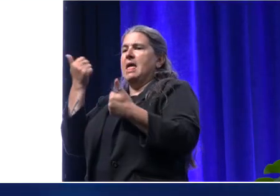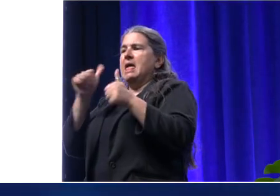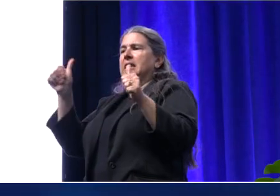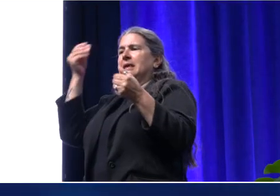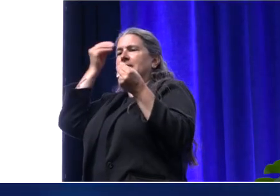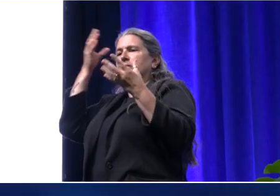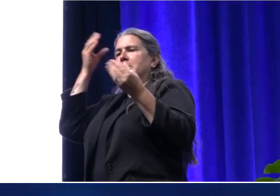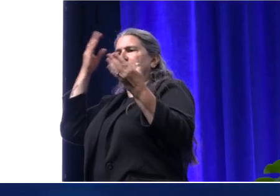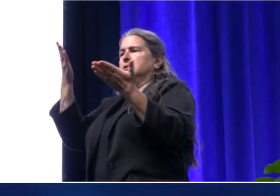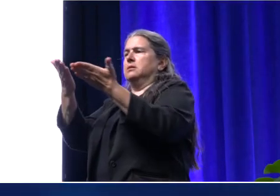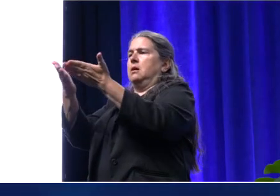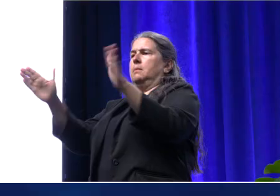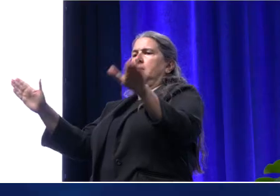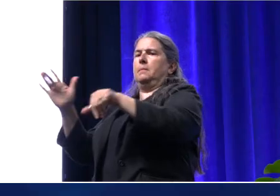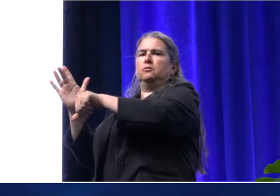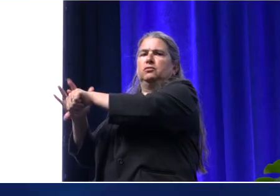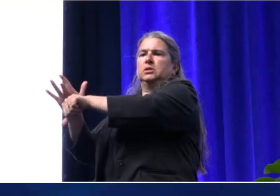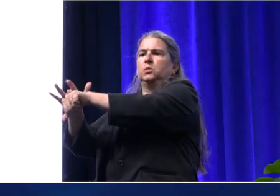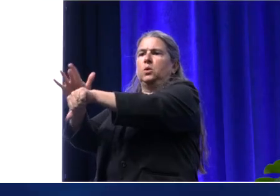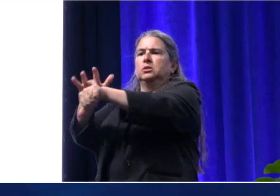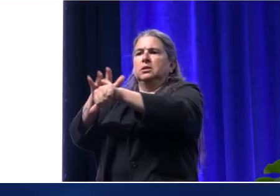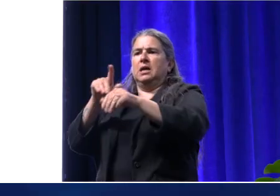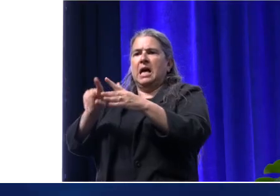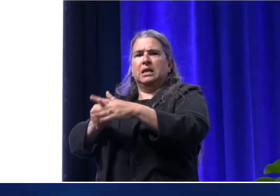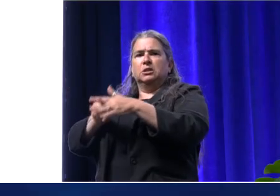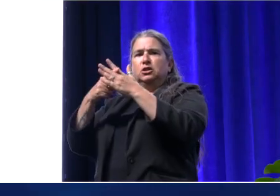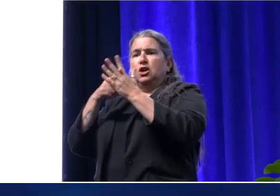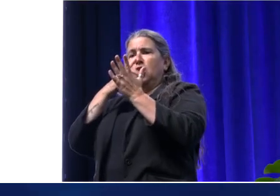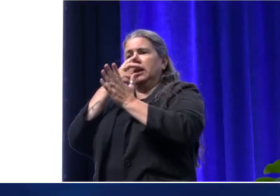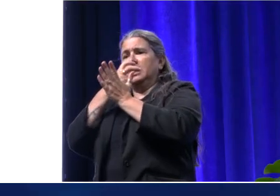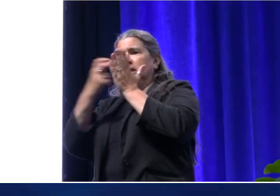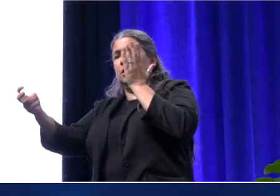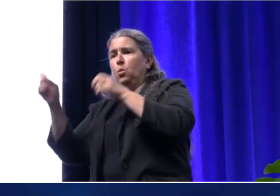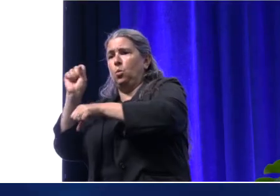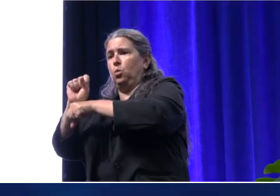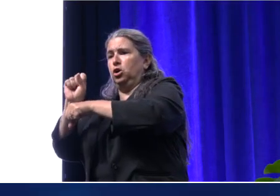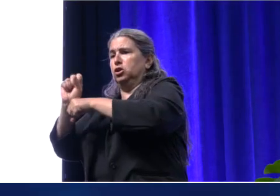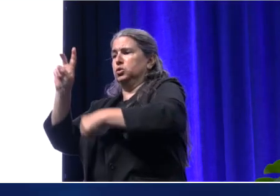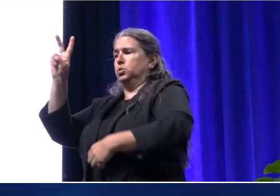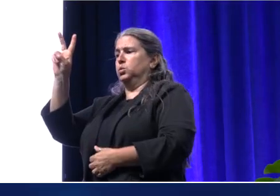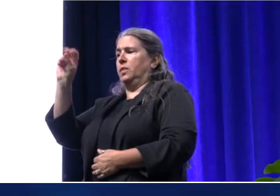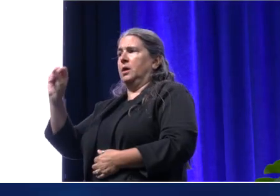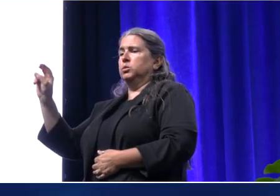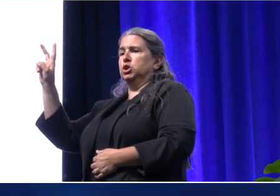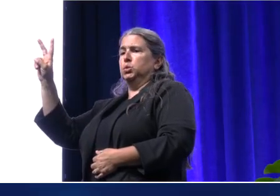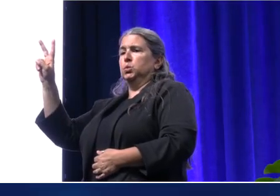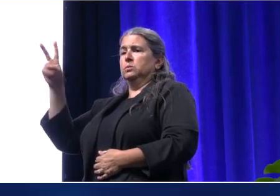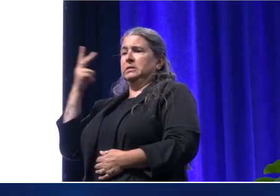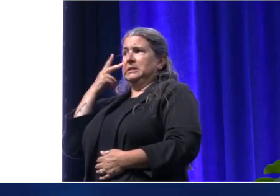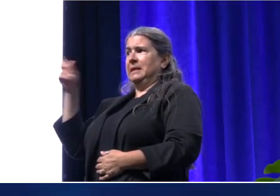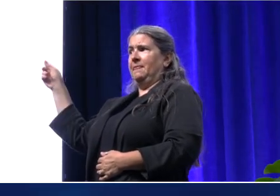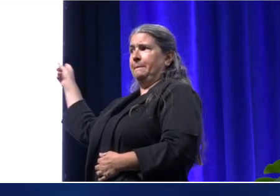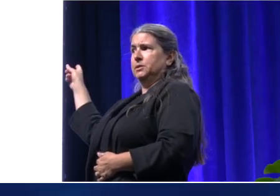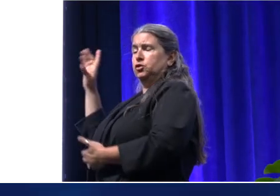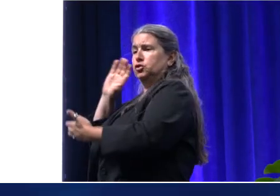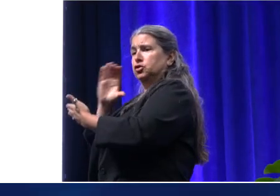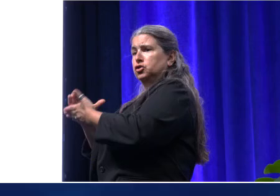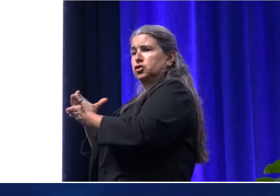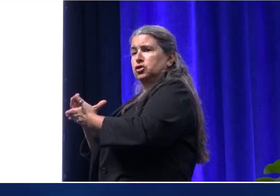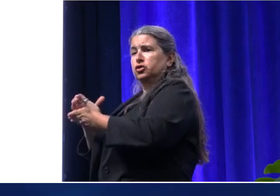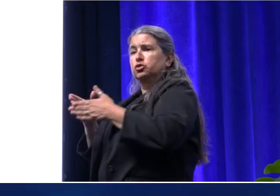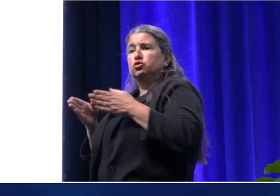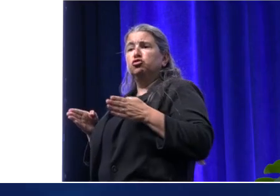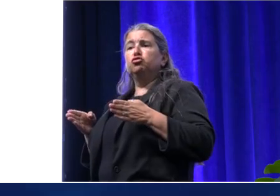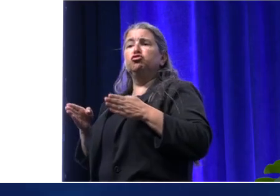I started doing this work in 2002. I was doing street outreach for a